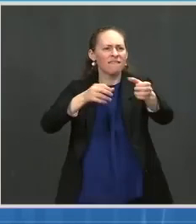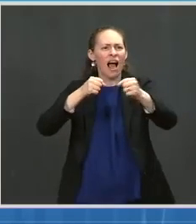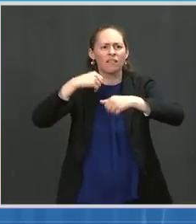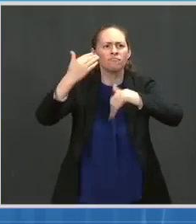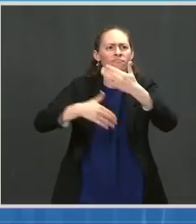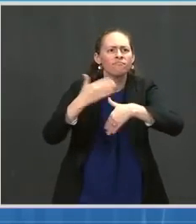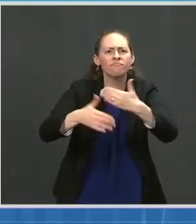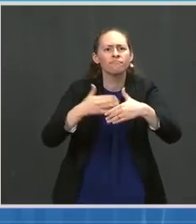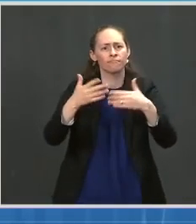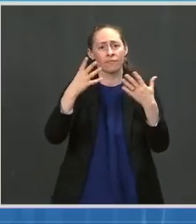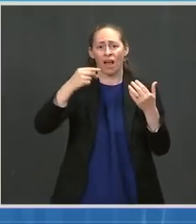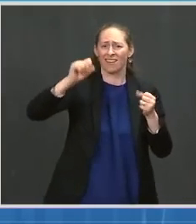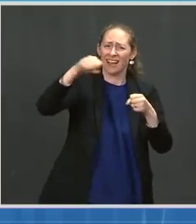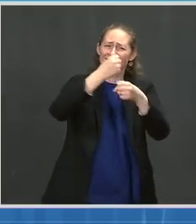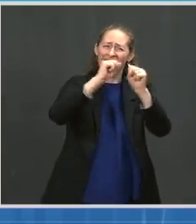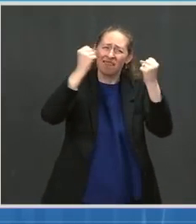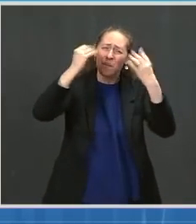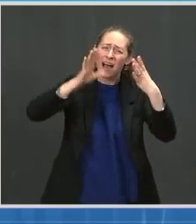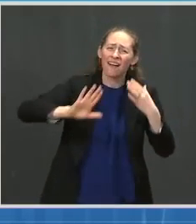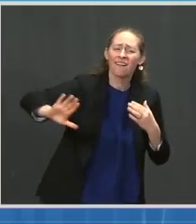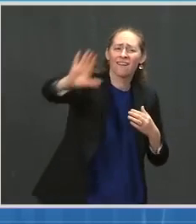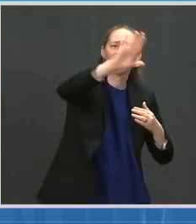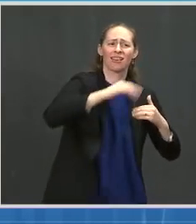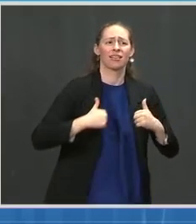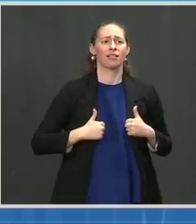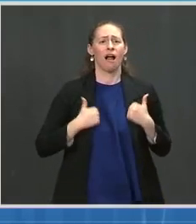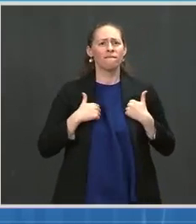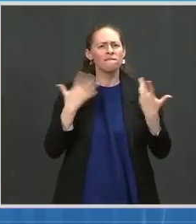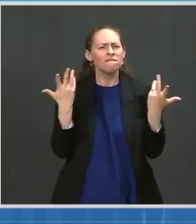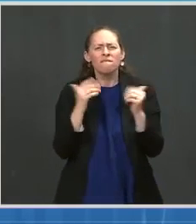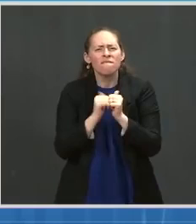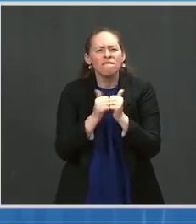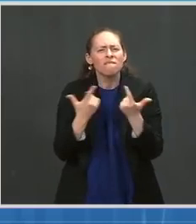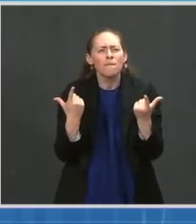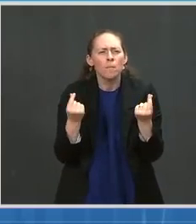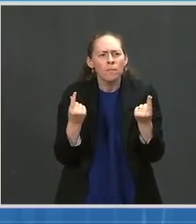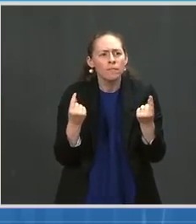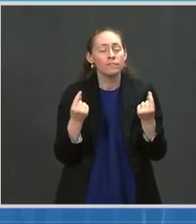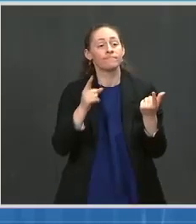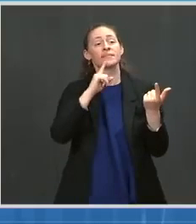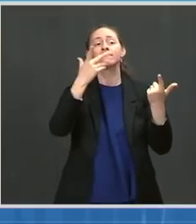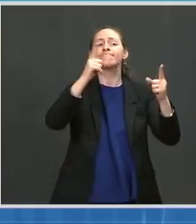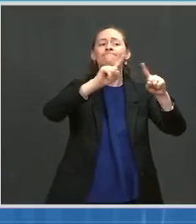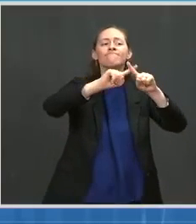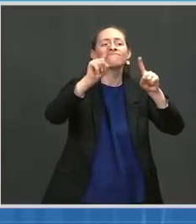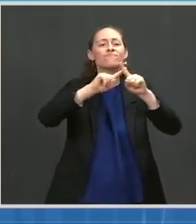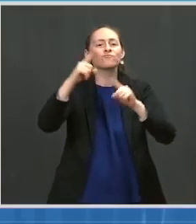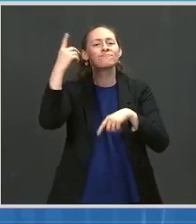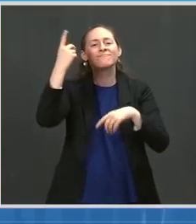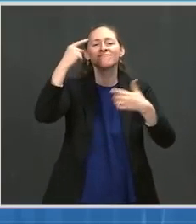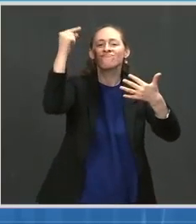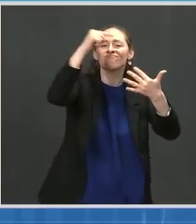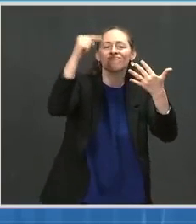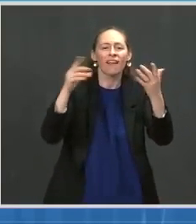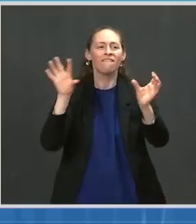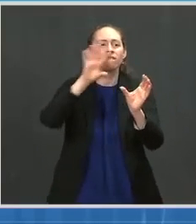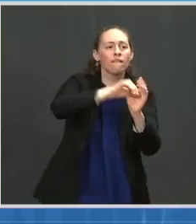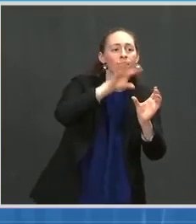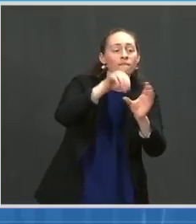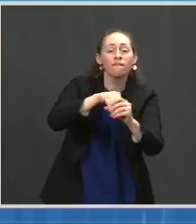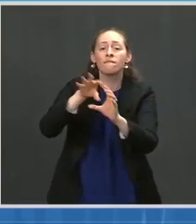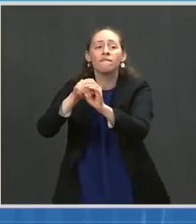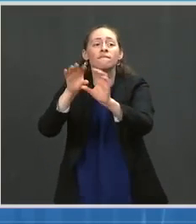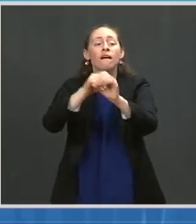millions of lives are due to an extraordinary multidisciplinary effort involving basic preclinical and clinical